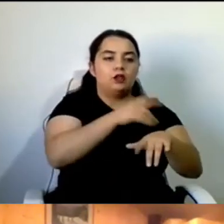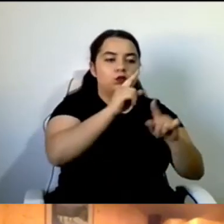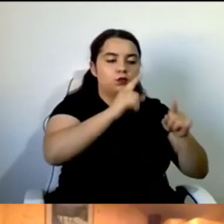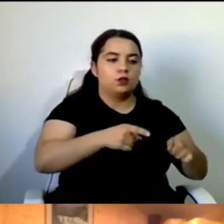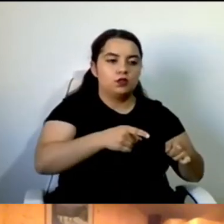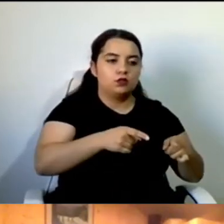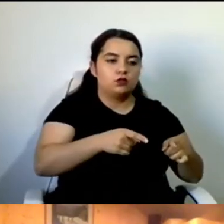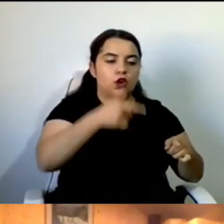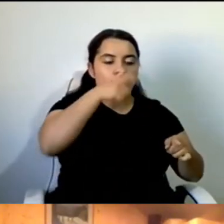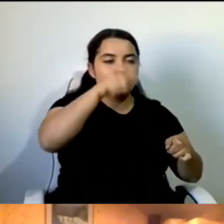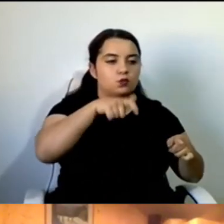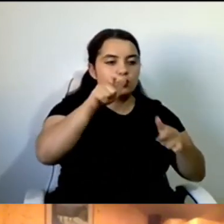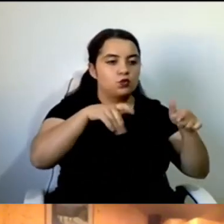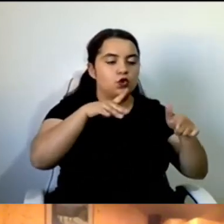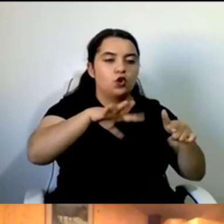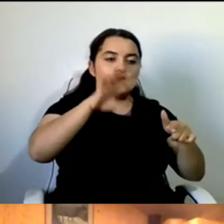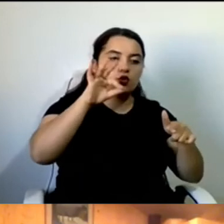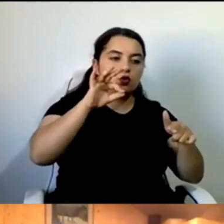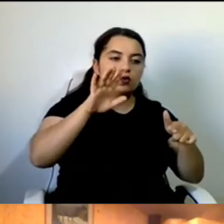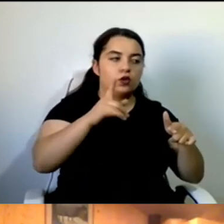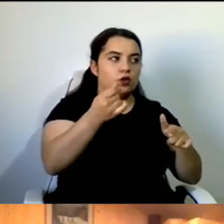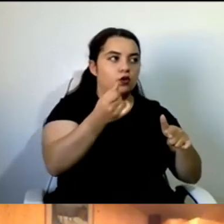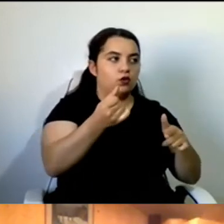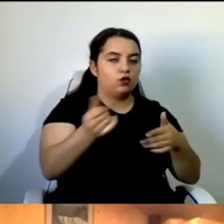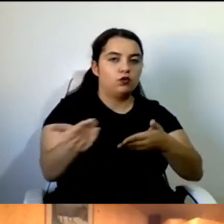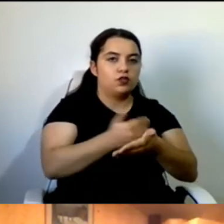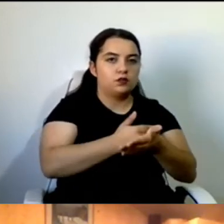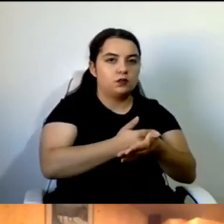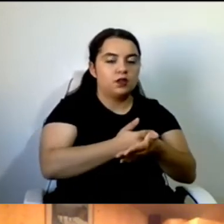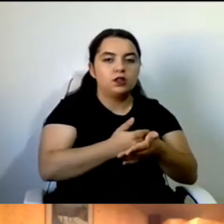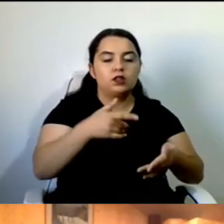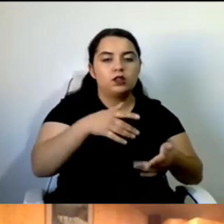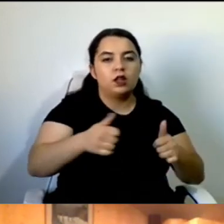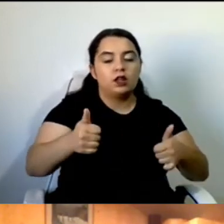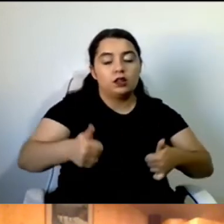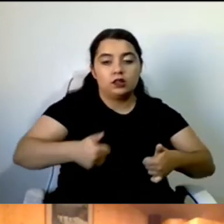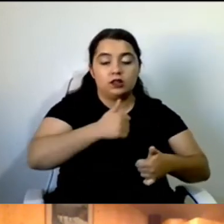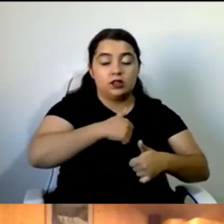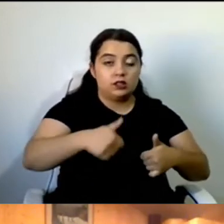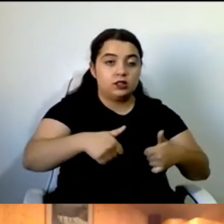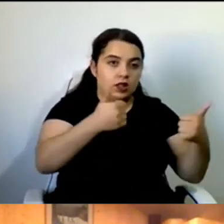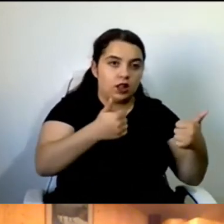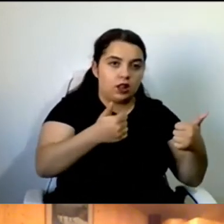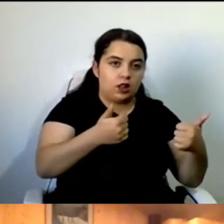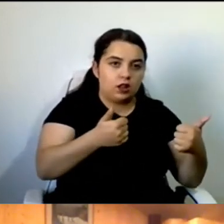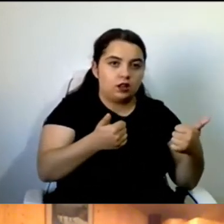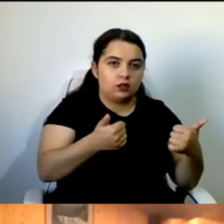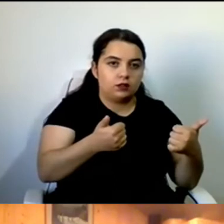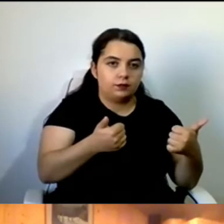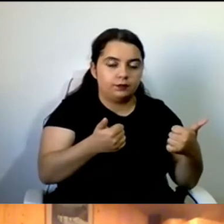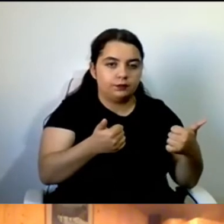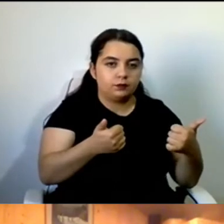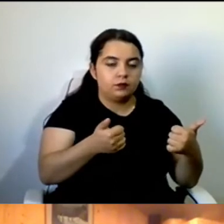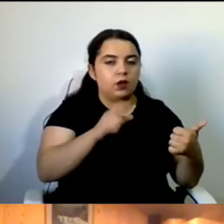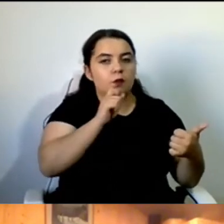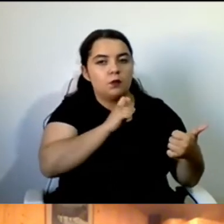percentage of people actually staying with the city. And then you would either say, have your own company, but with the changes in the